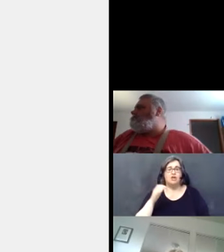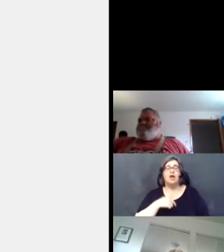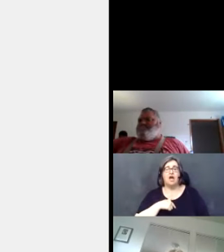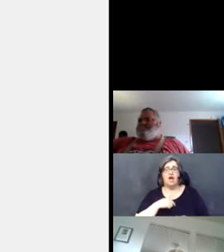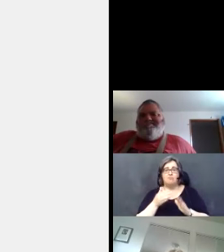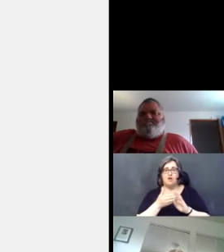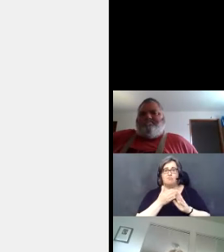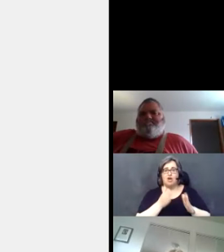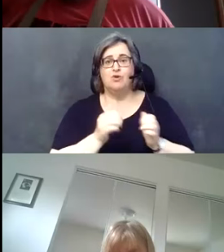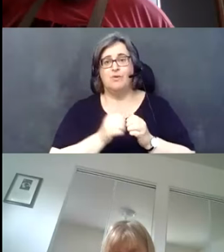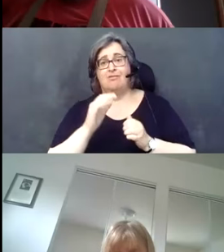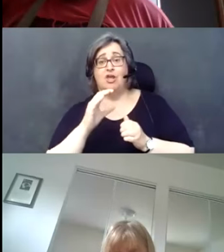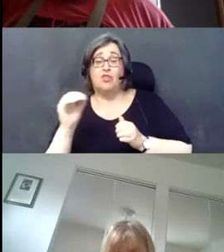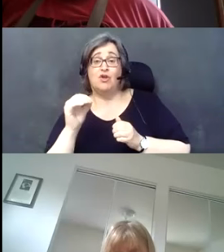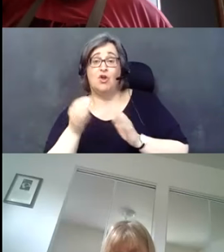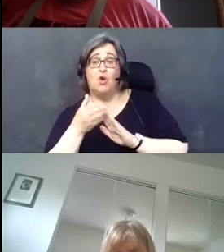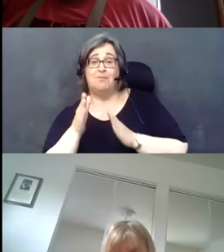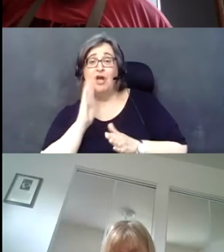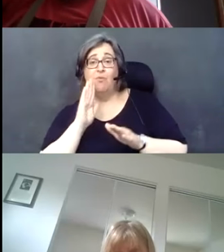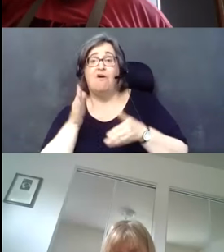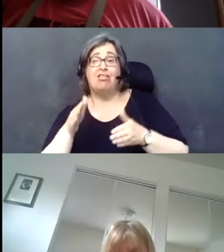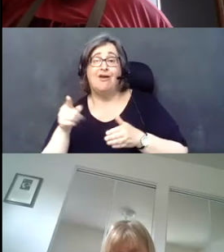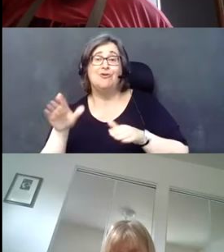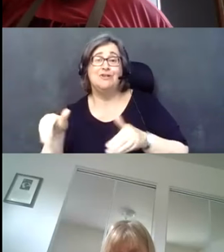my co-moderator. I'll let her introduce herself.